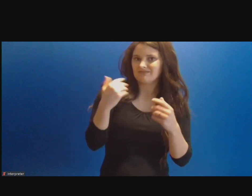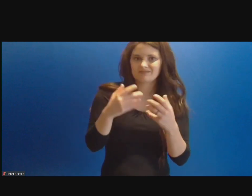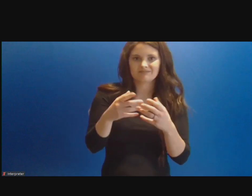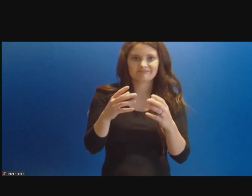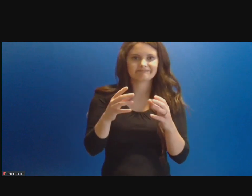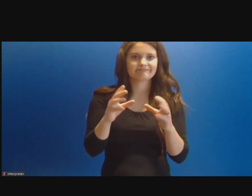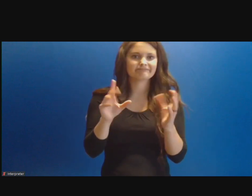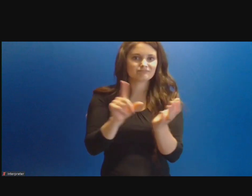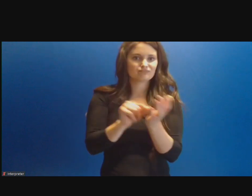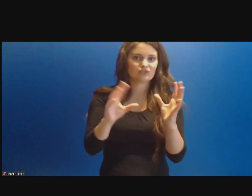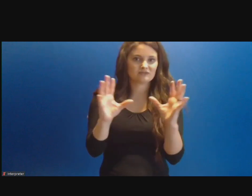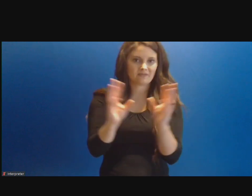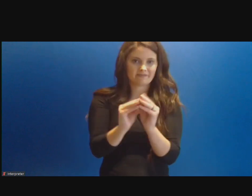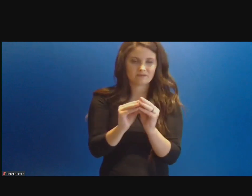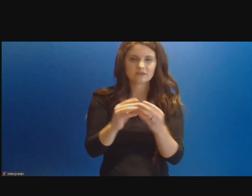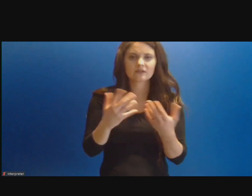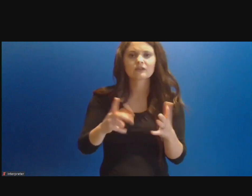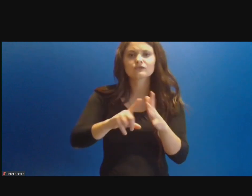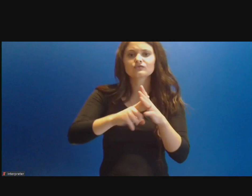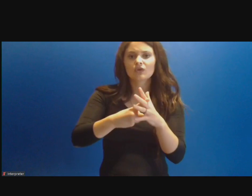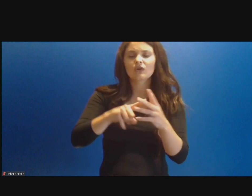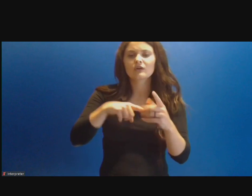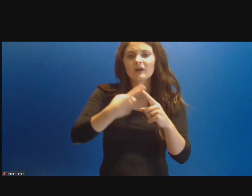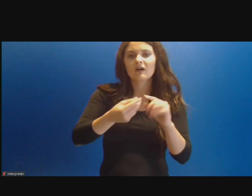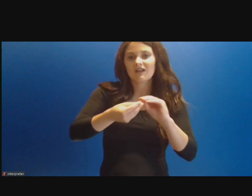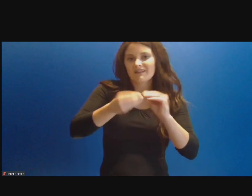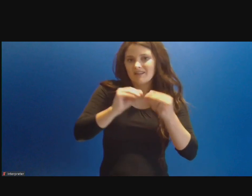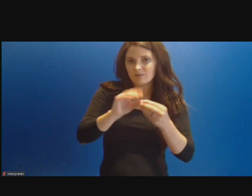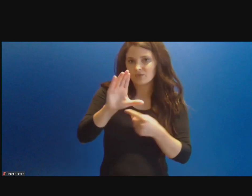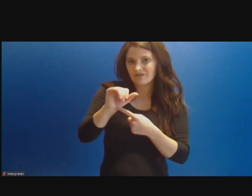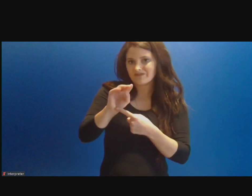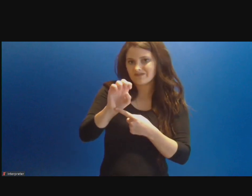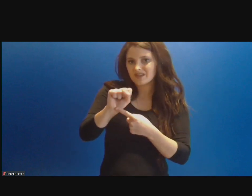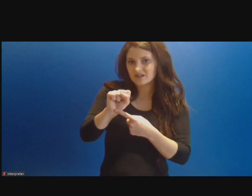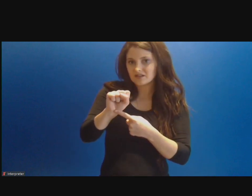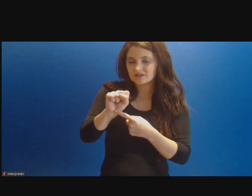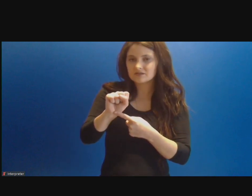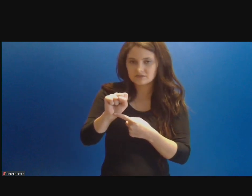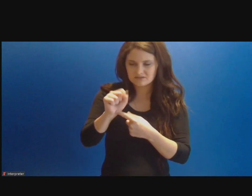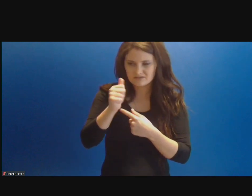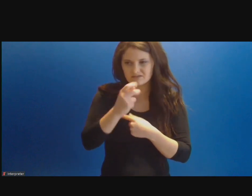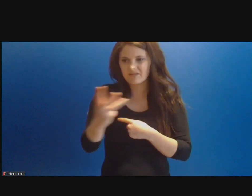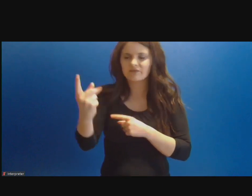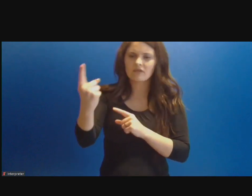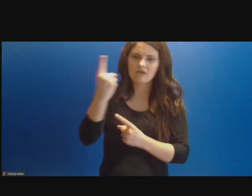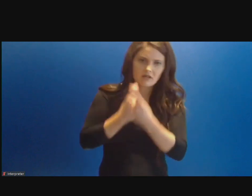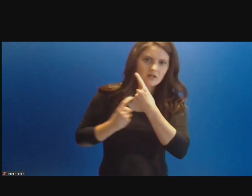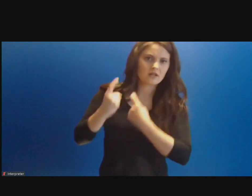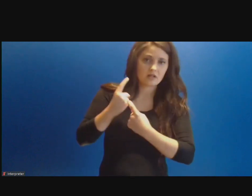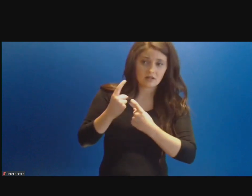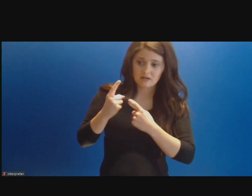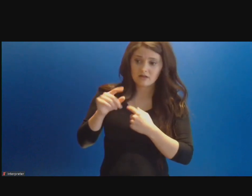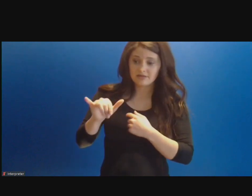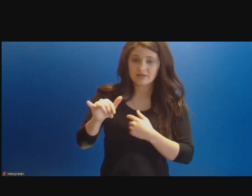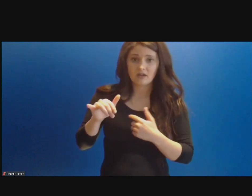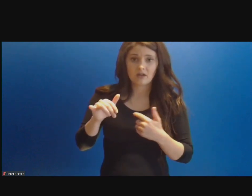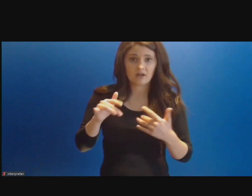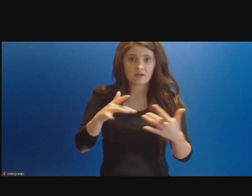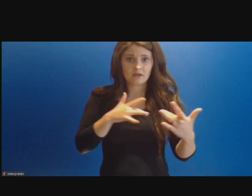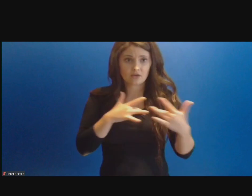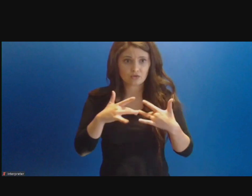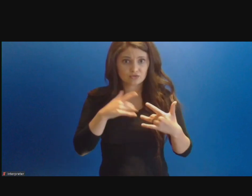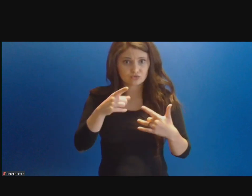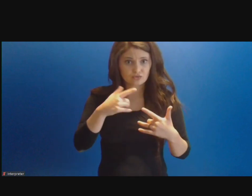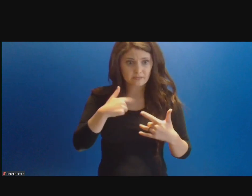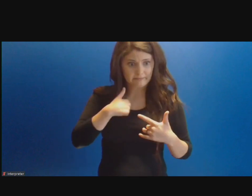start by talking about the number of cases we have. The question I keep getting is, does that concern you? And